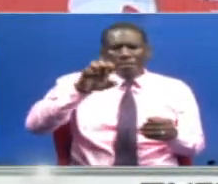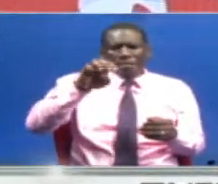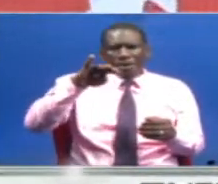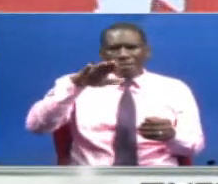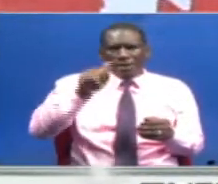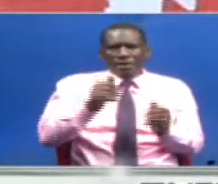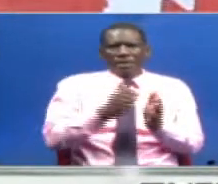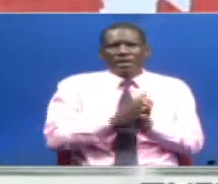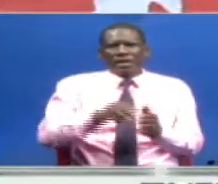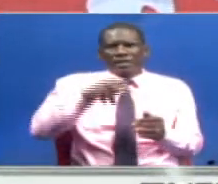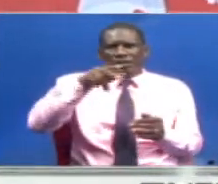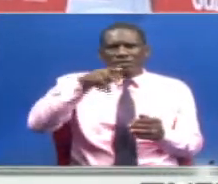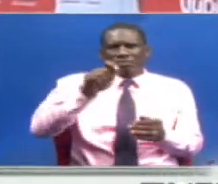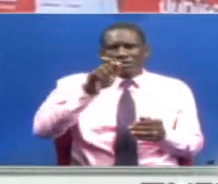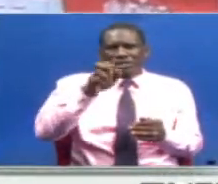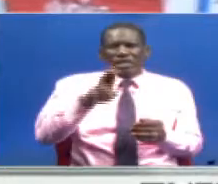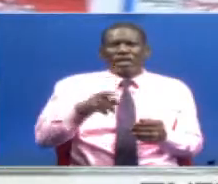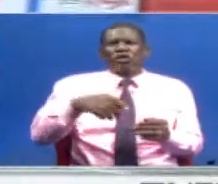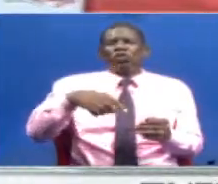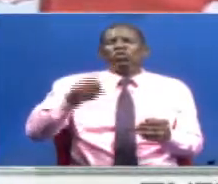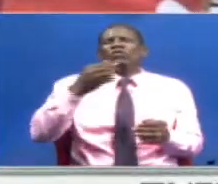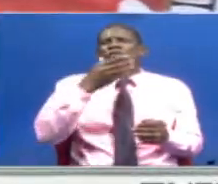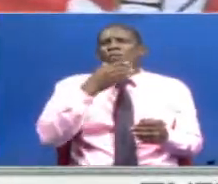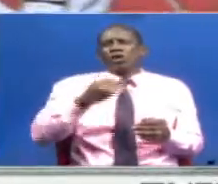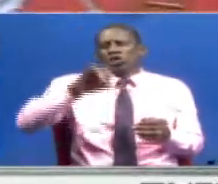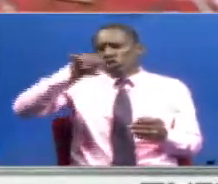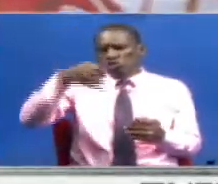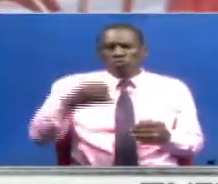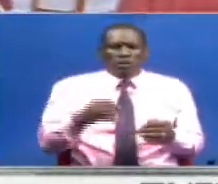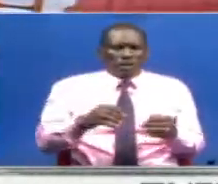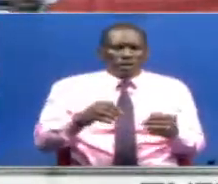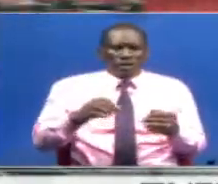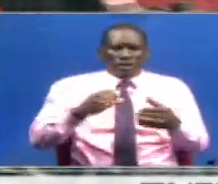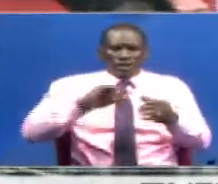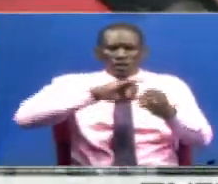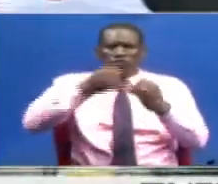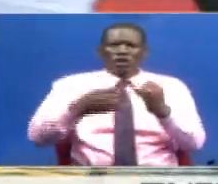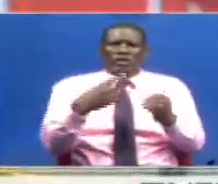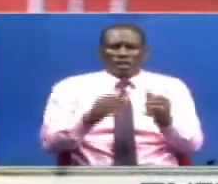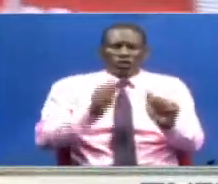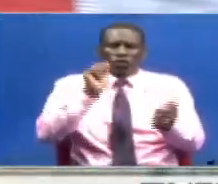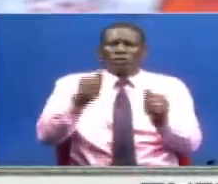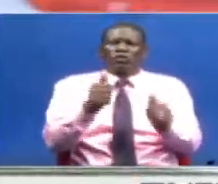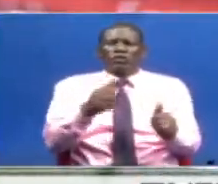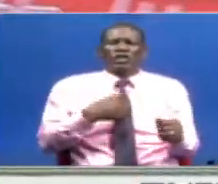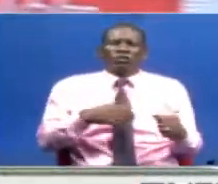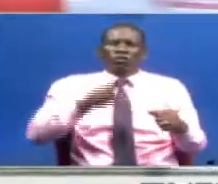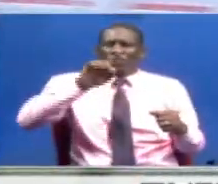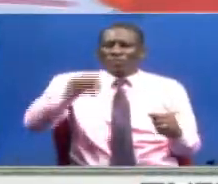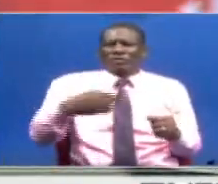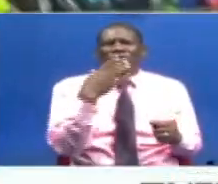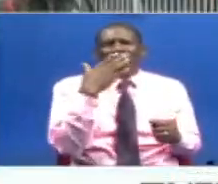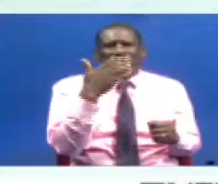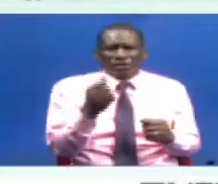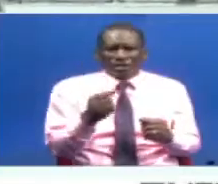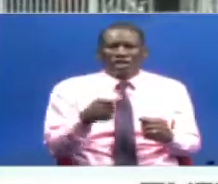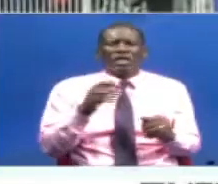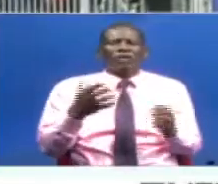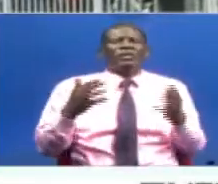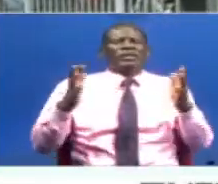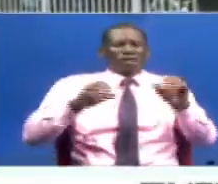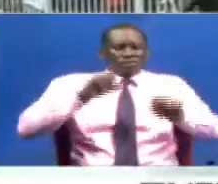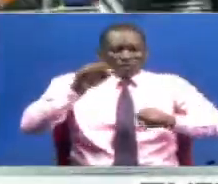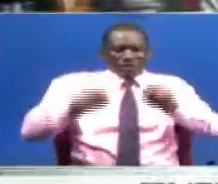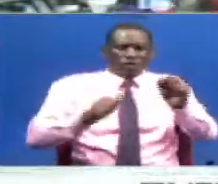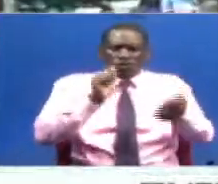men's equivalent. Jubilee Insurance said the event, which hosted 1,500 cyclists, was geared towards celebrating the cycling sport